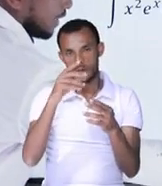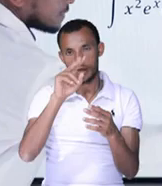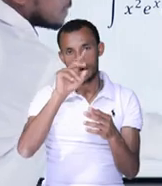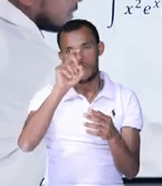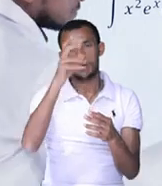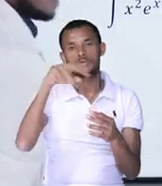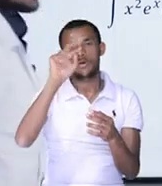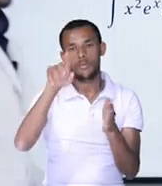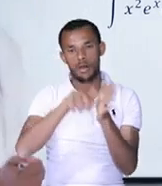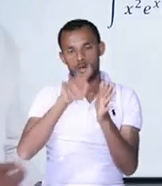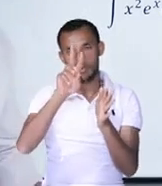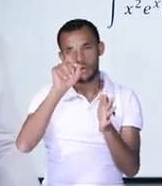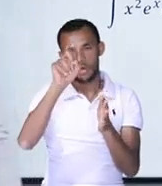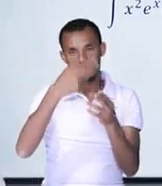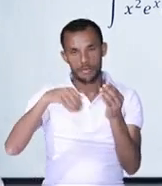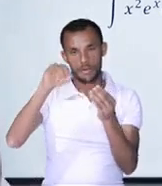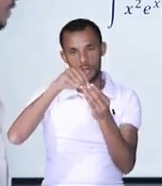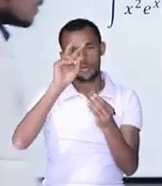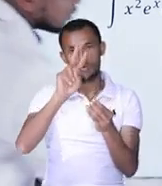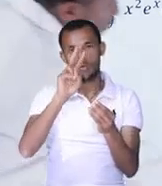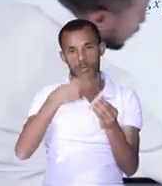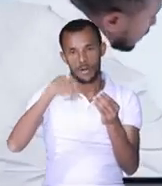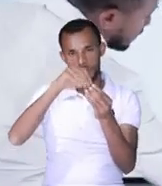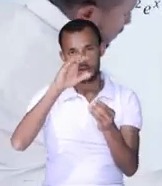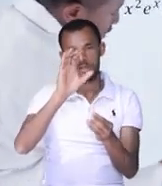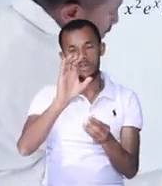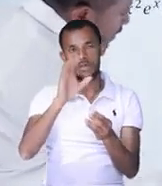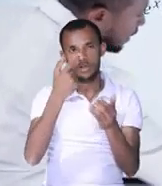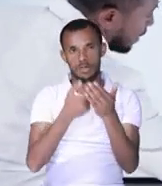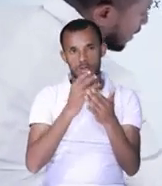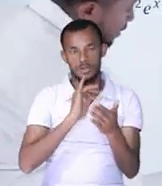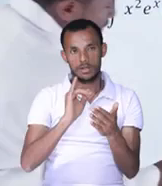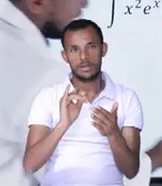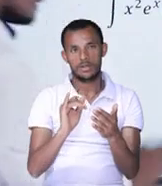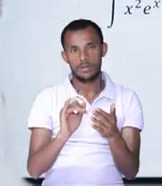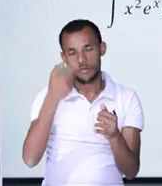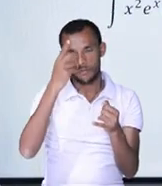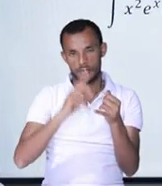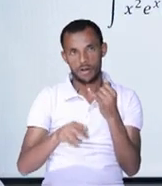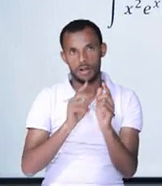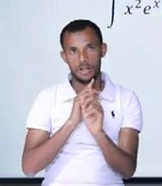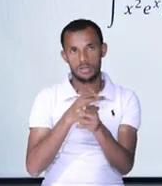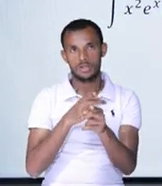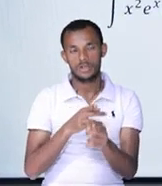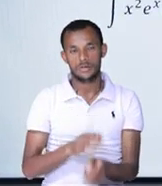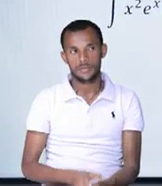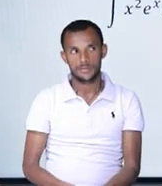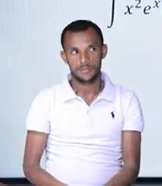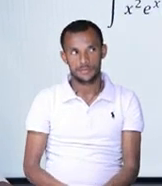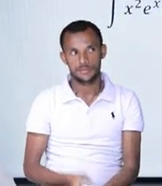minus 2x plus 2 plus some constant c. So this is the final answer. It's a final